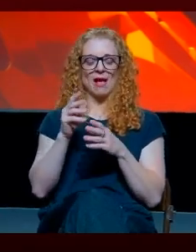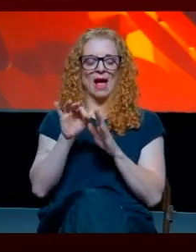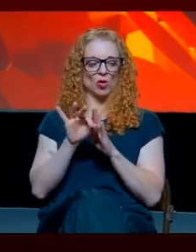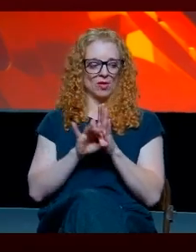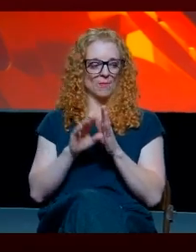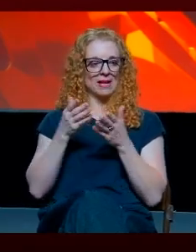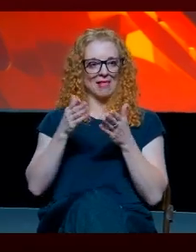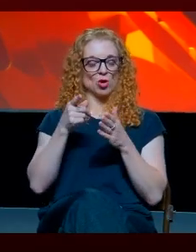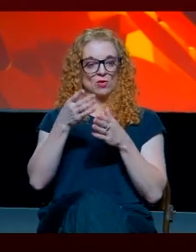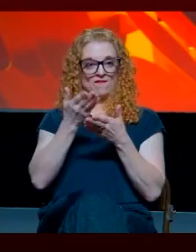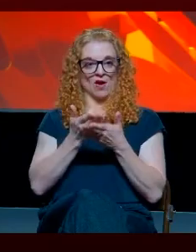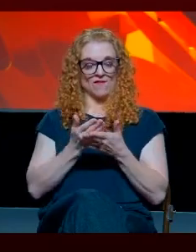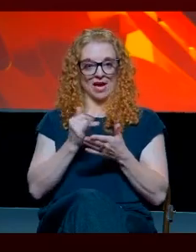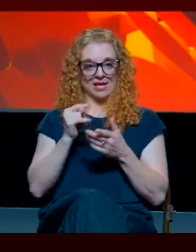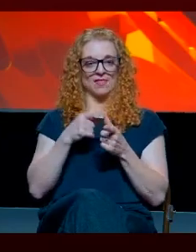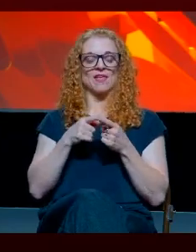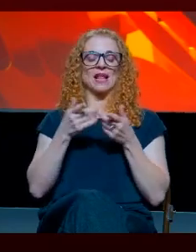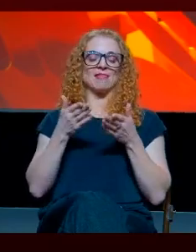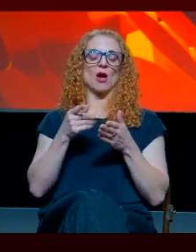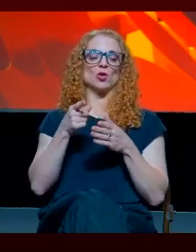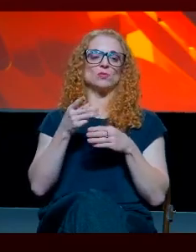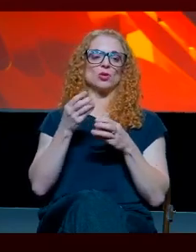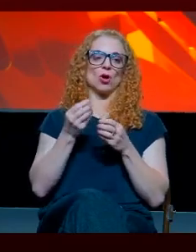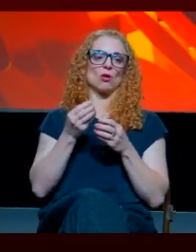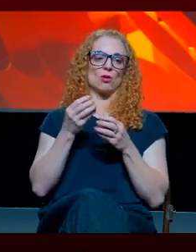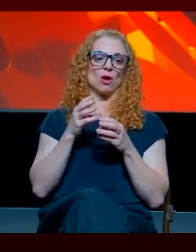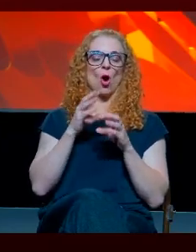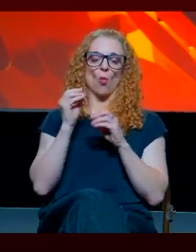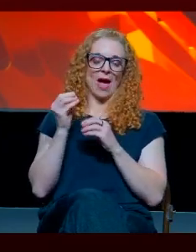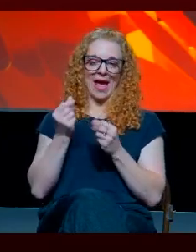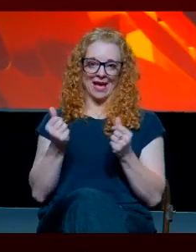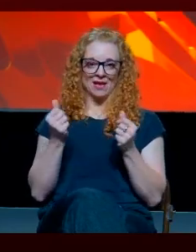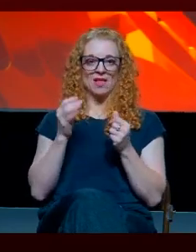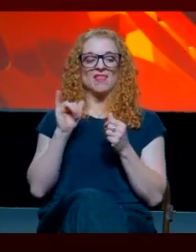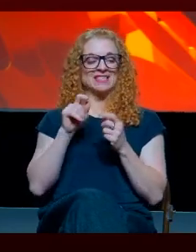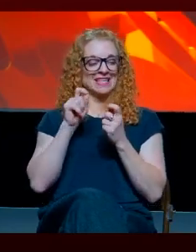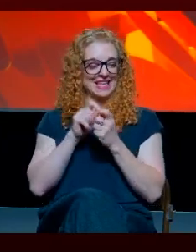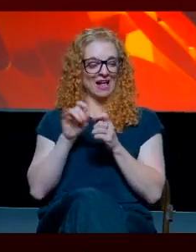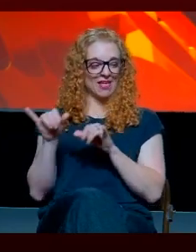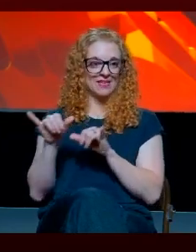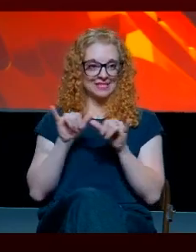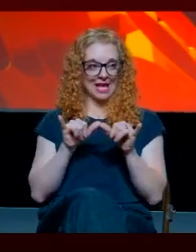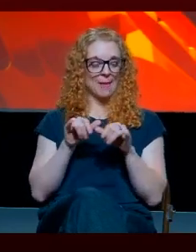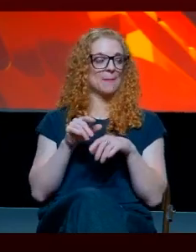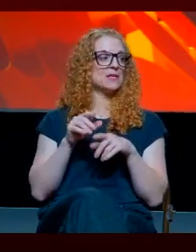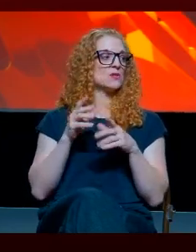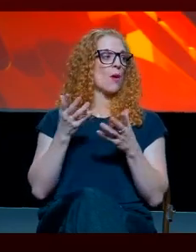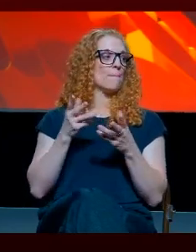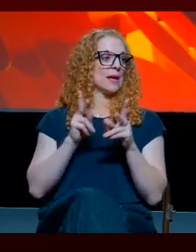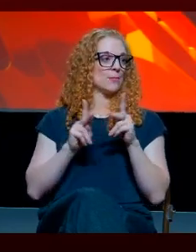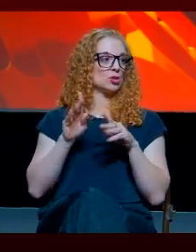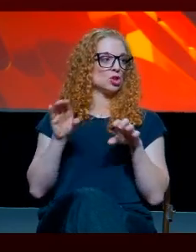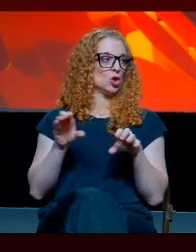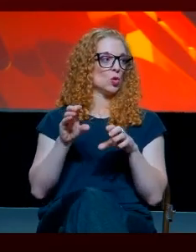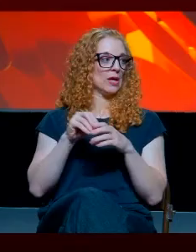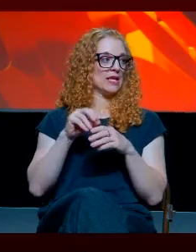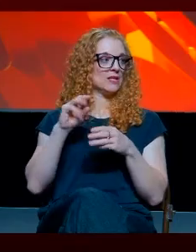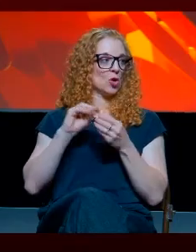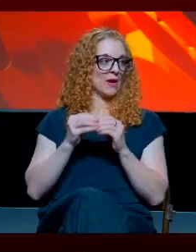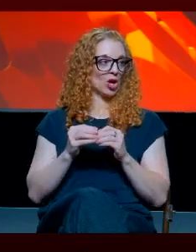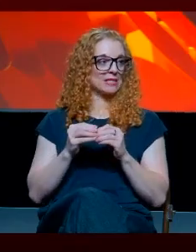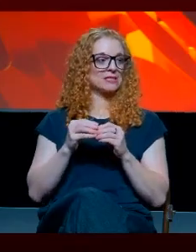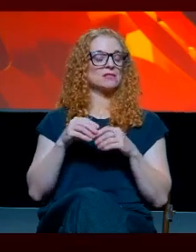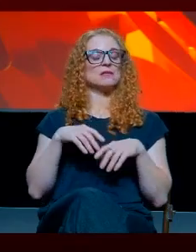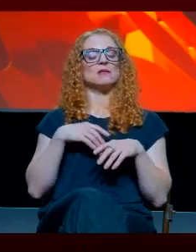to verify it, and then allow you to go away. This is exactly the same as what people do in numerics.